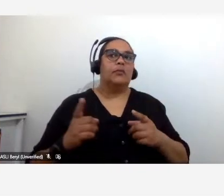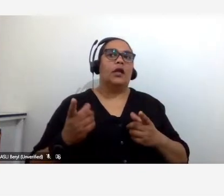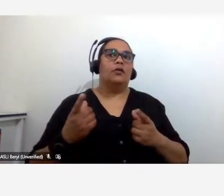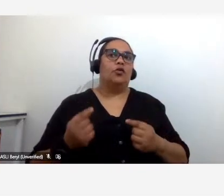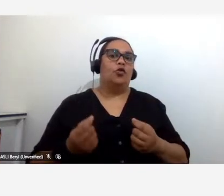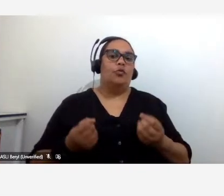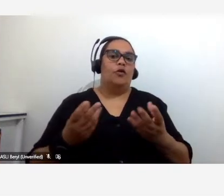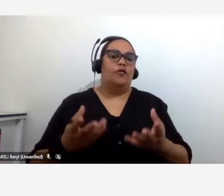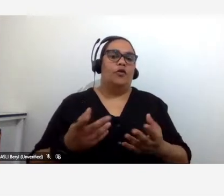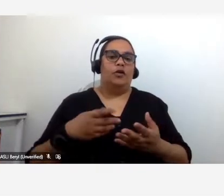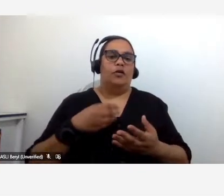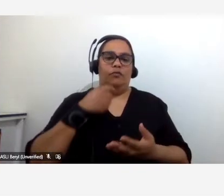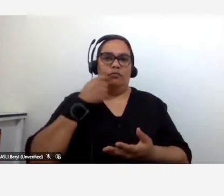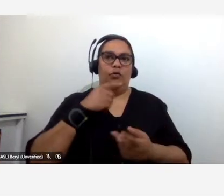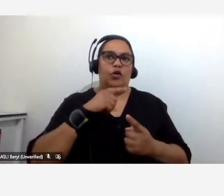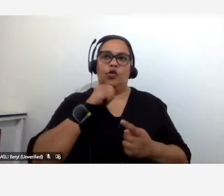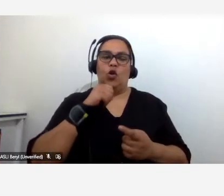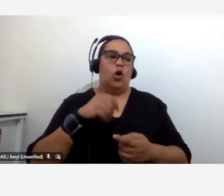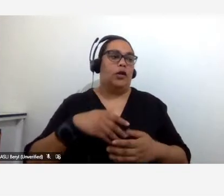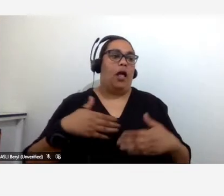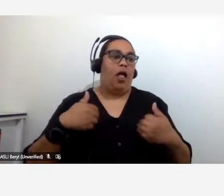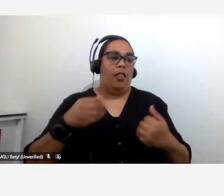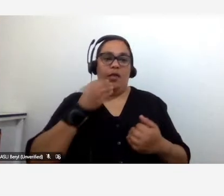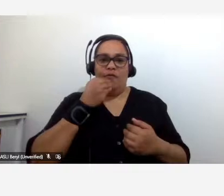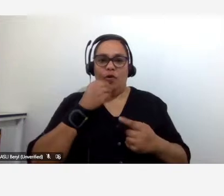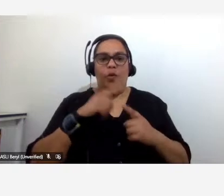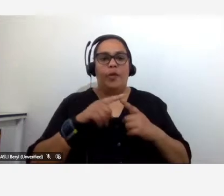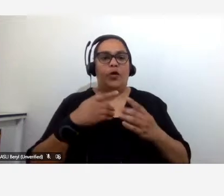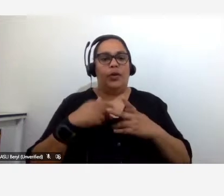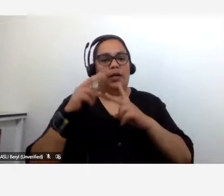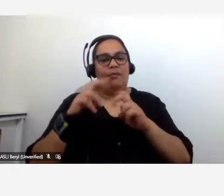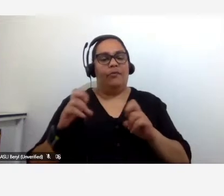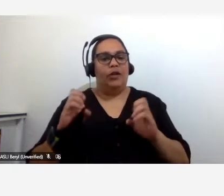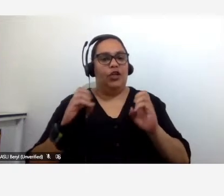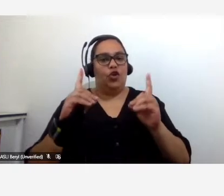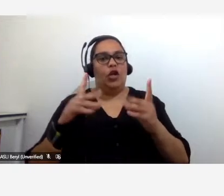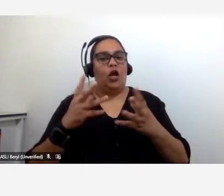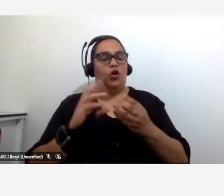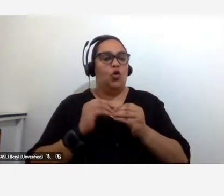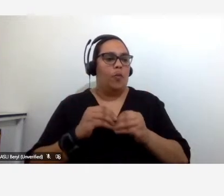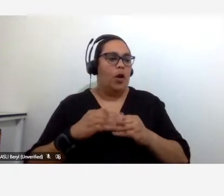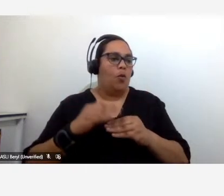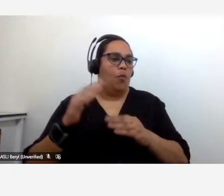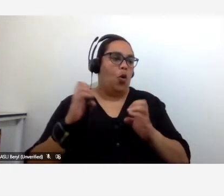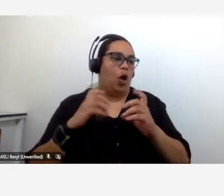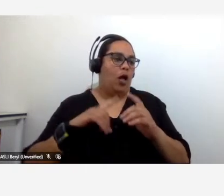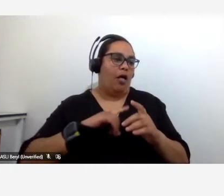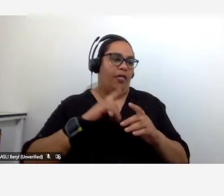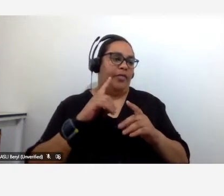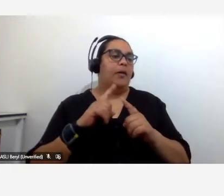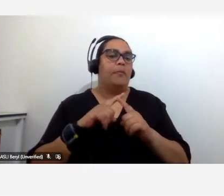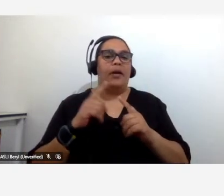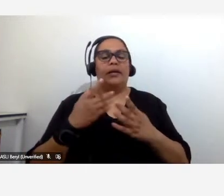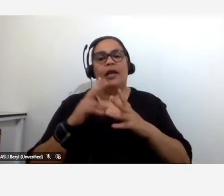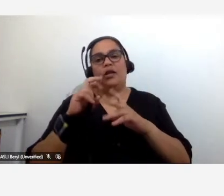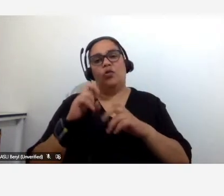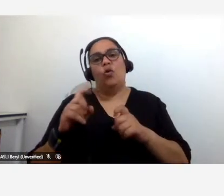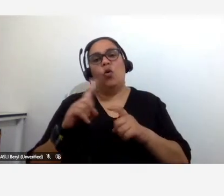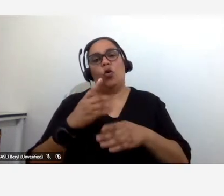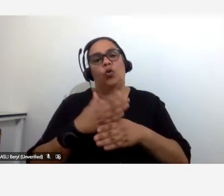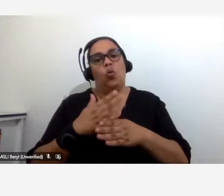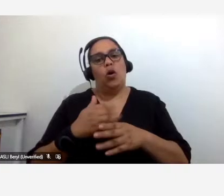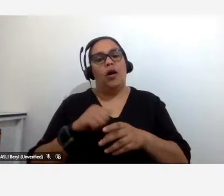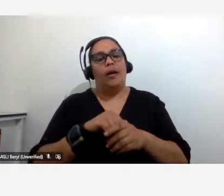not necessarily the healthiest meal, but we can certainly explore with education around making it healthier. We can also certainly explore around working